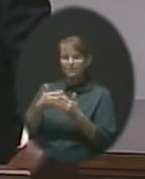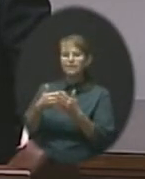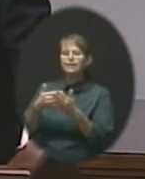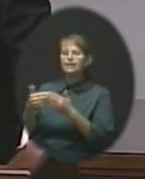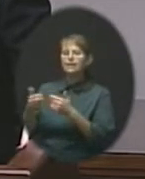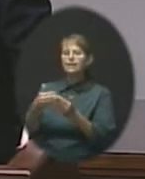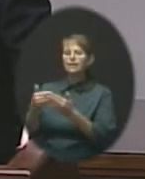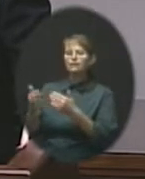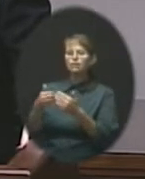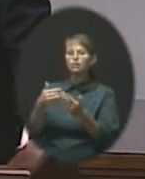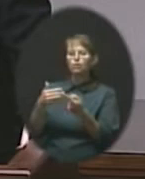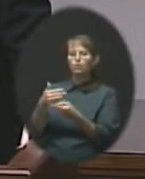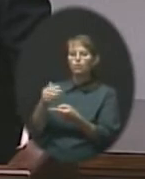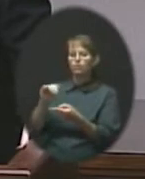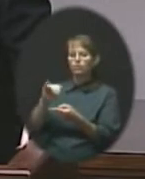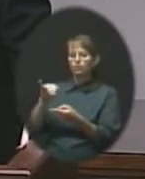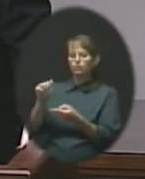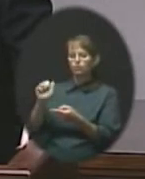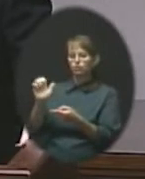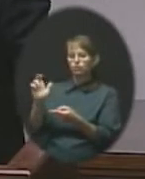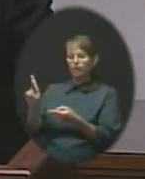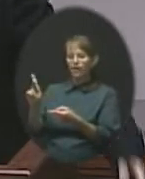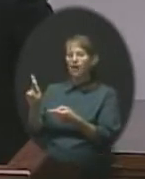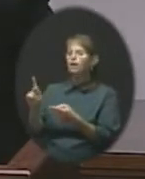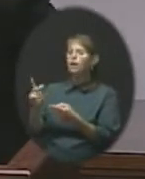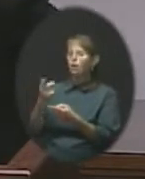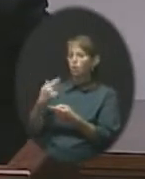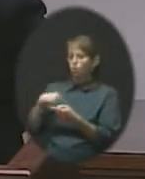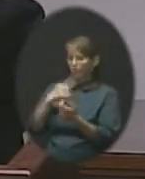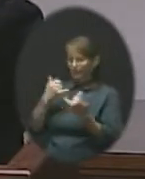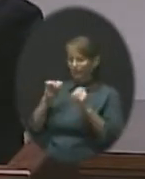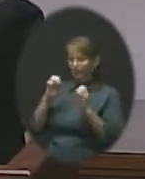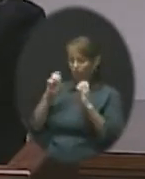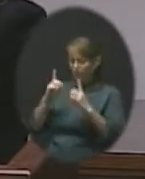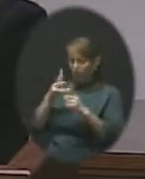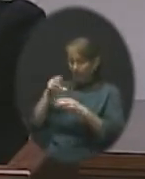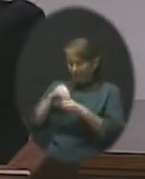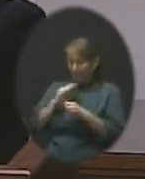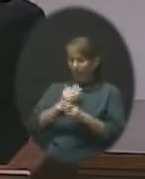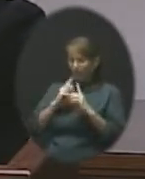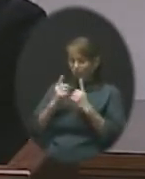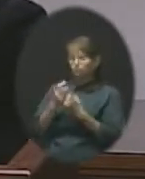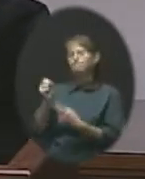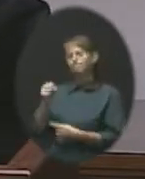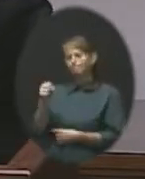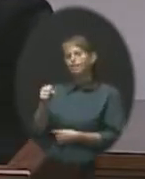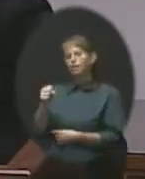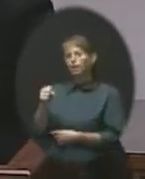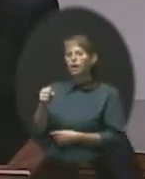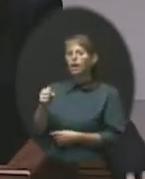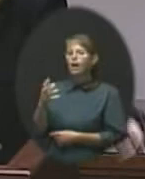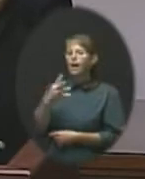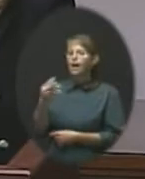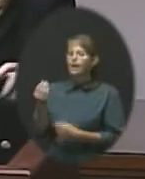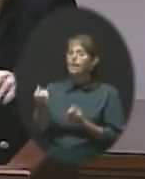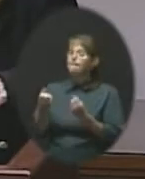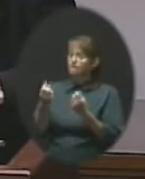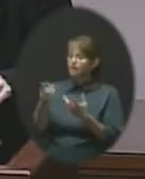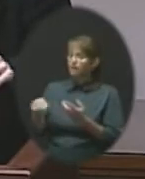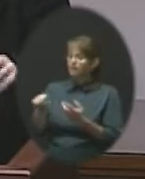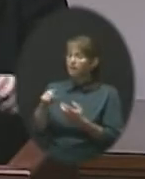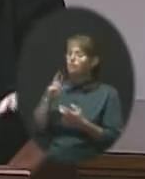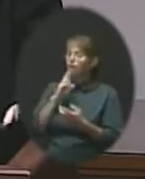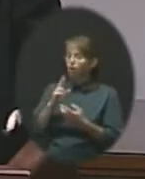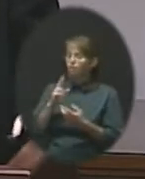the JAC, they're in our district and we have to educate them. Sure, and many of them are in that Choices program are Olathe students. They are residents of Olathe. There